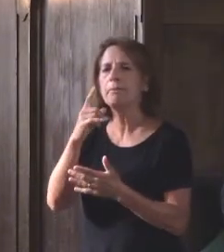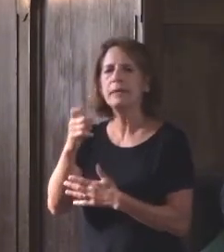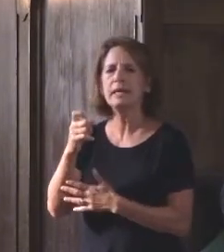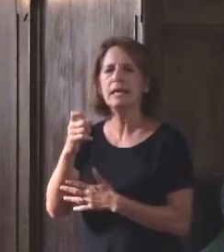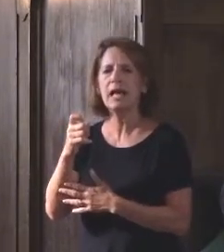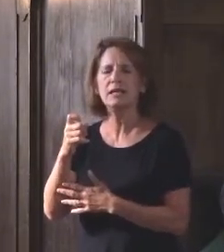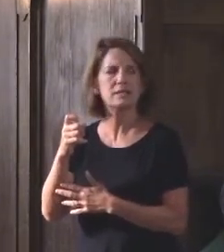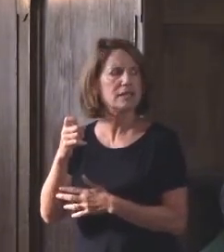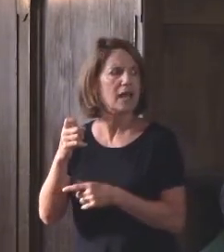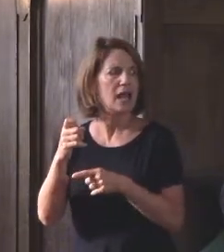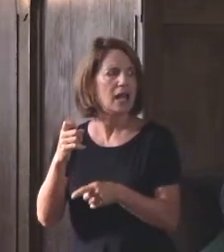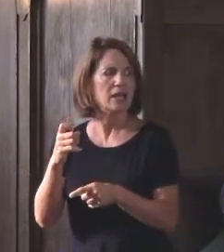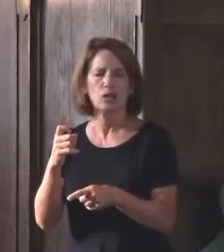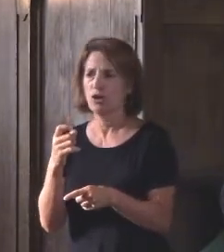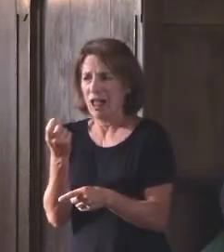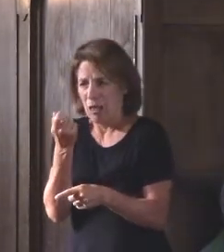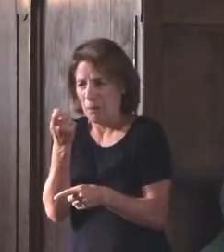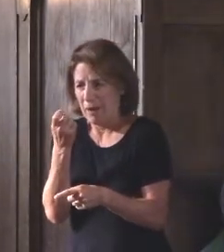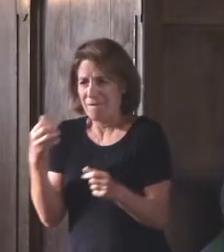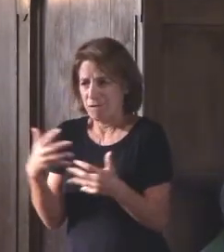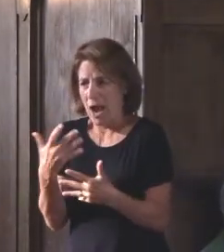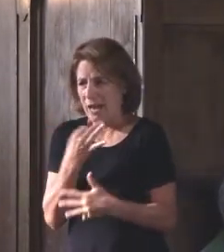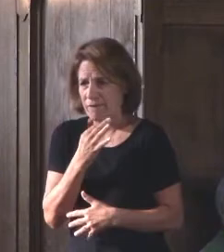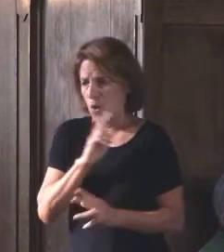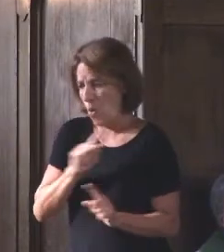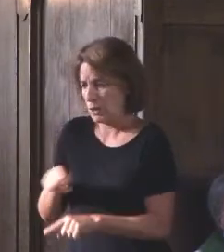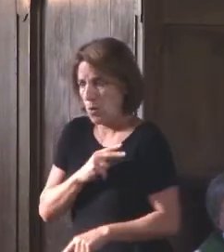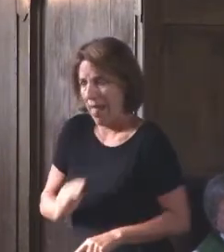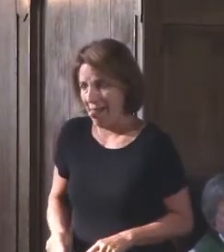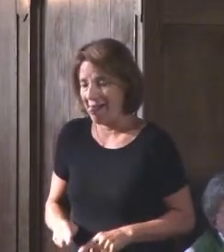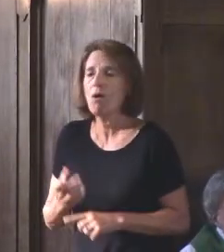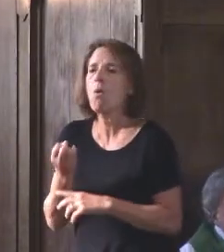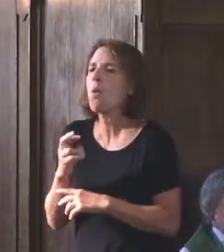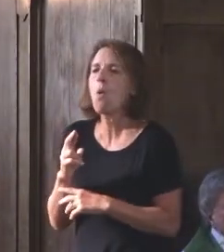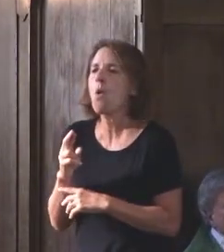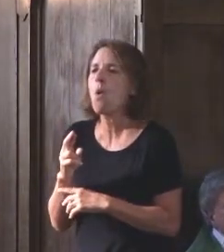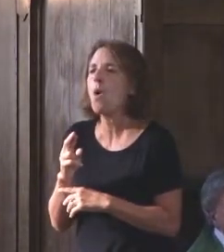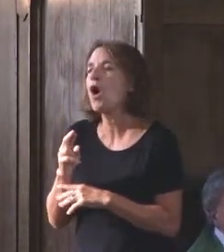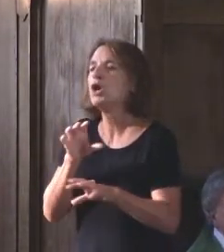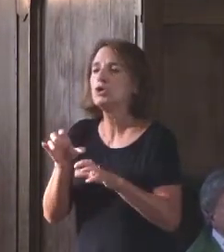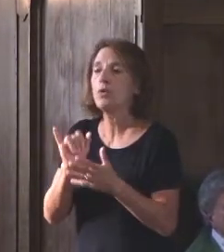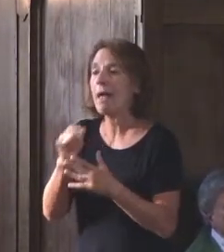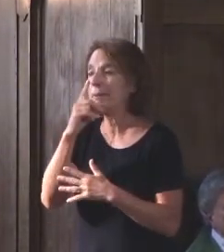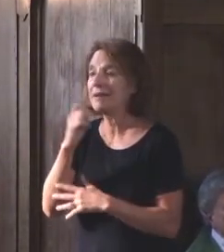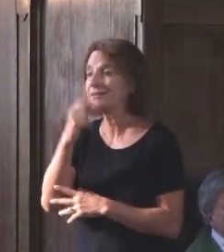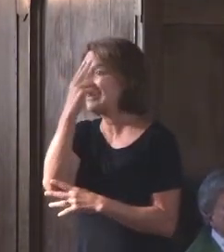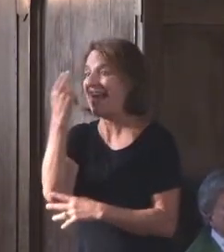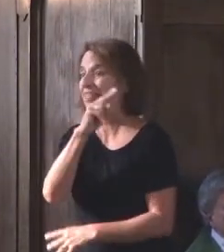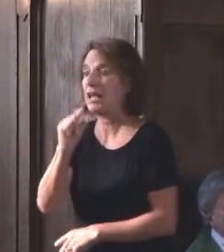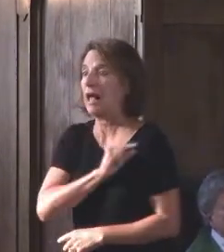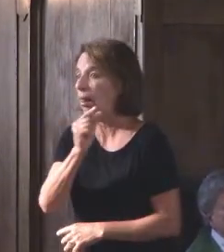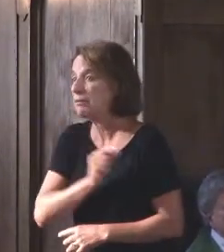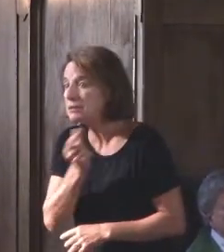still a little bit afraid of hell. Or do this because Catholic guilt.